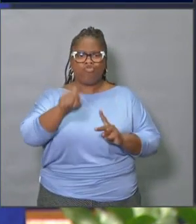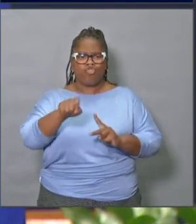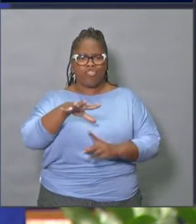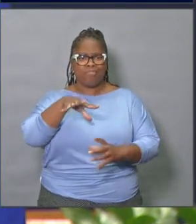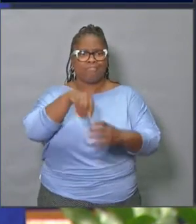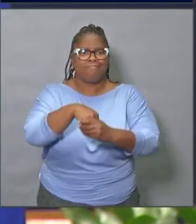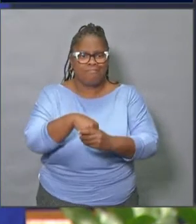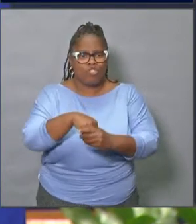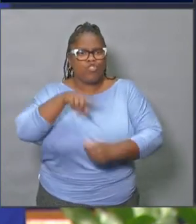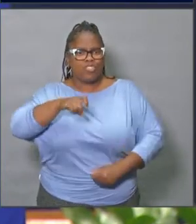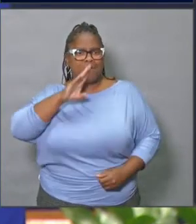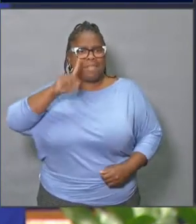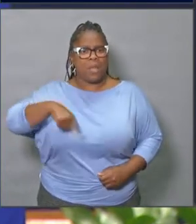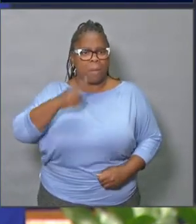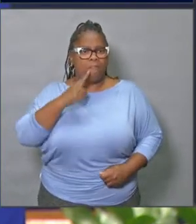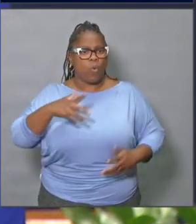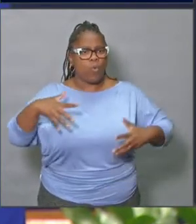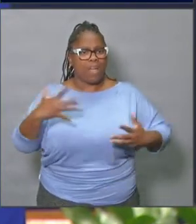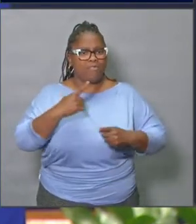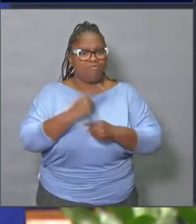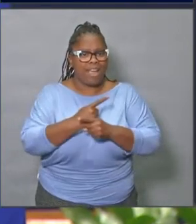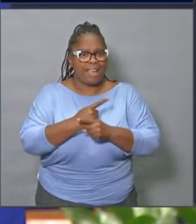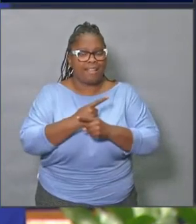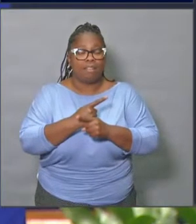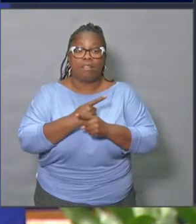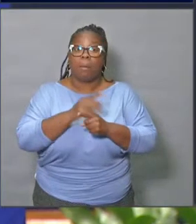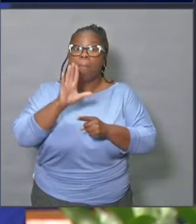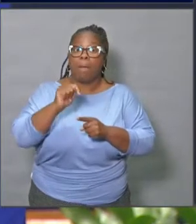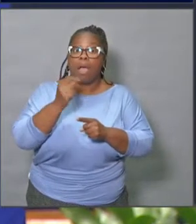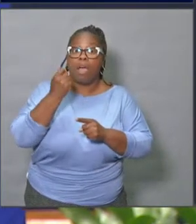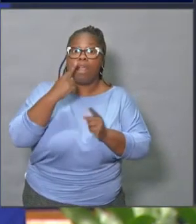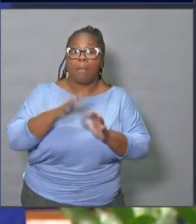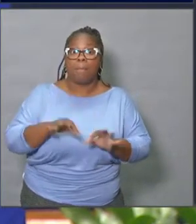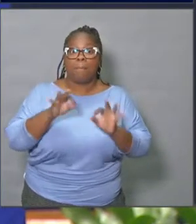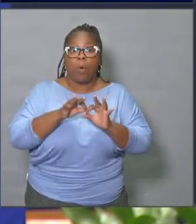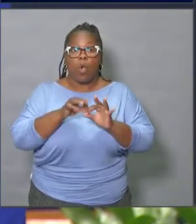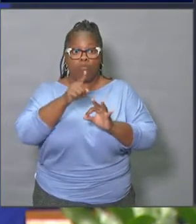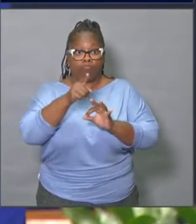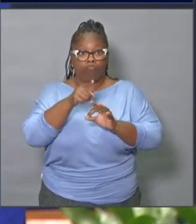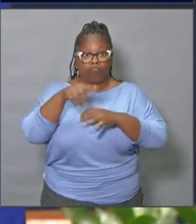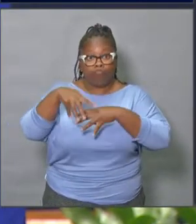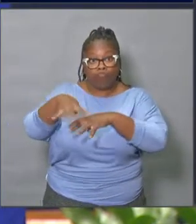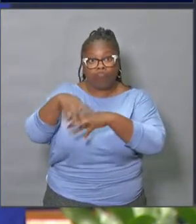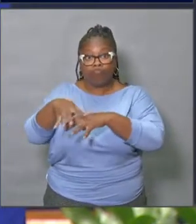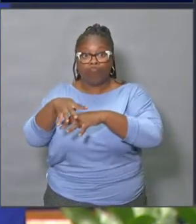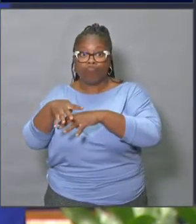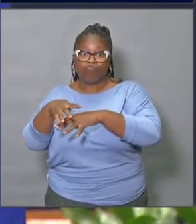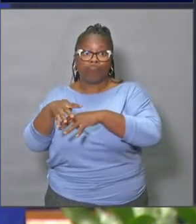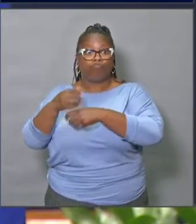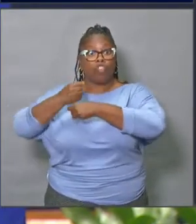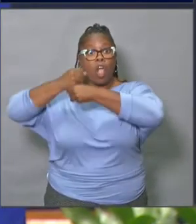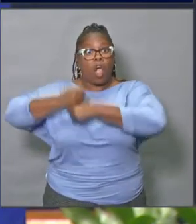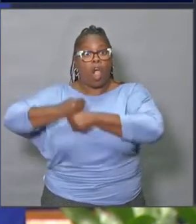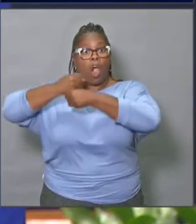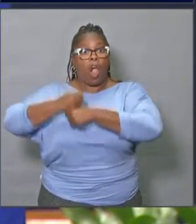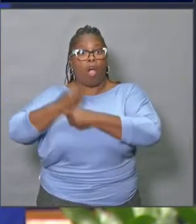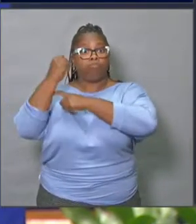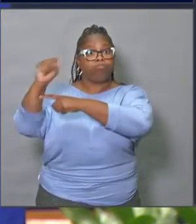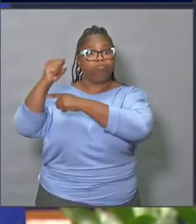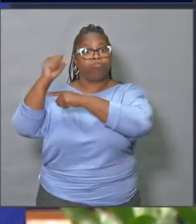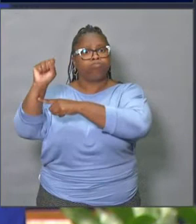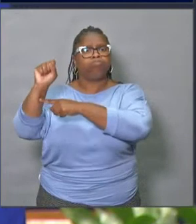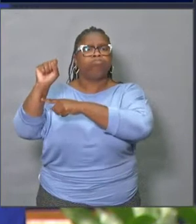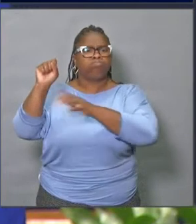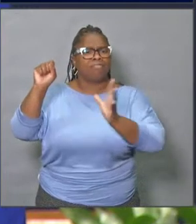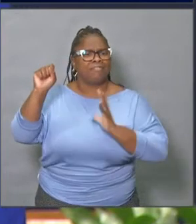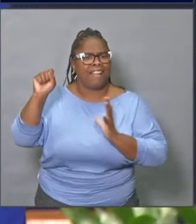what is right. The key is making sure that the participation in these activities happens carefully and safely. That